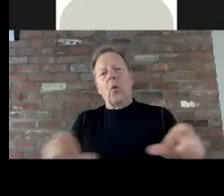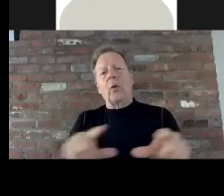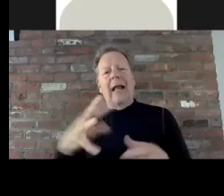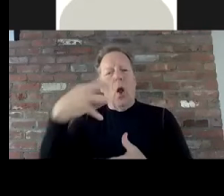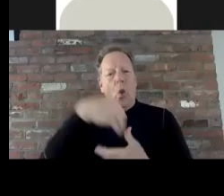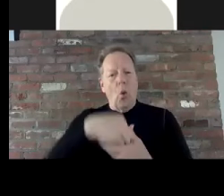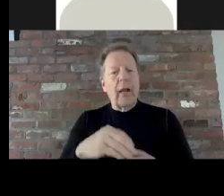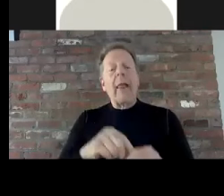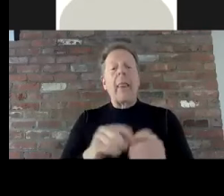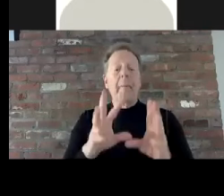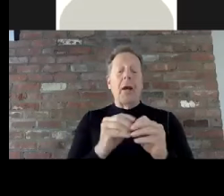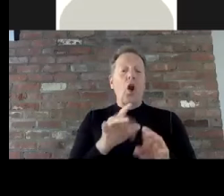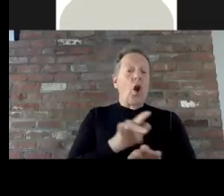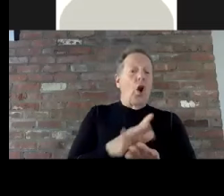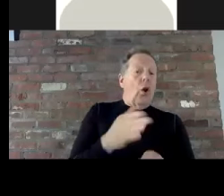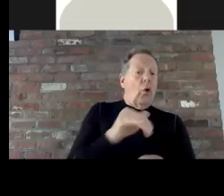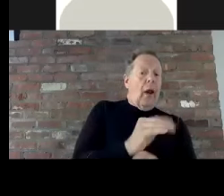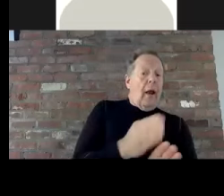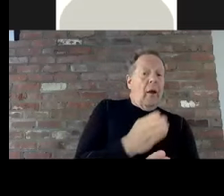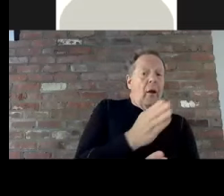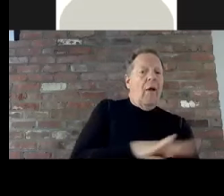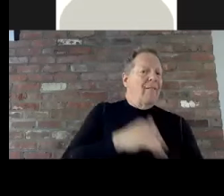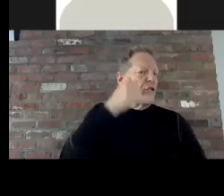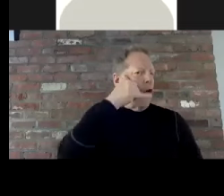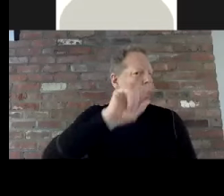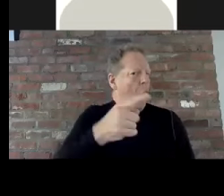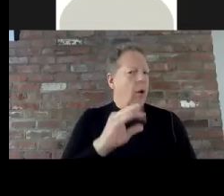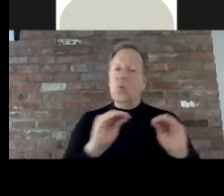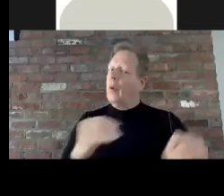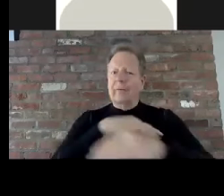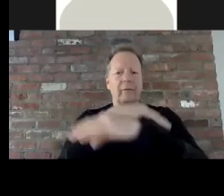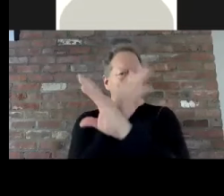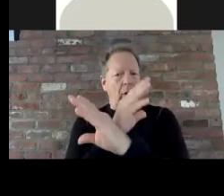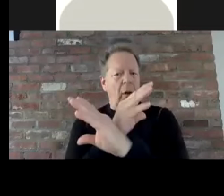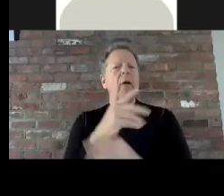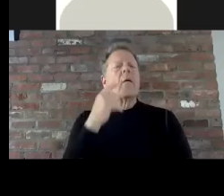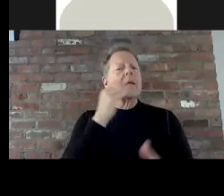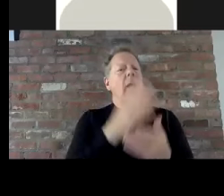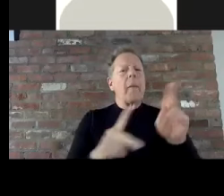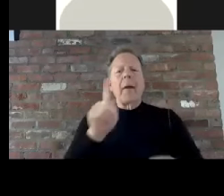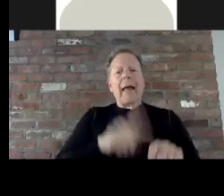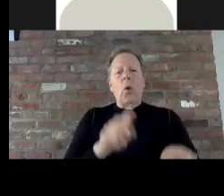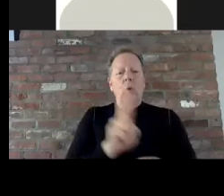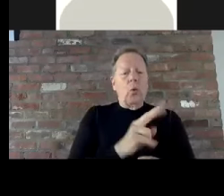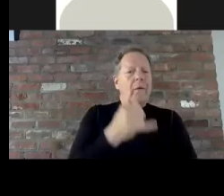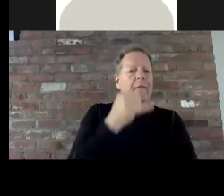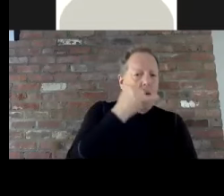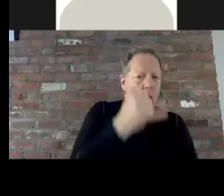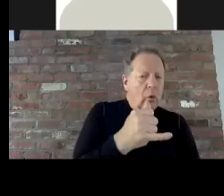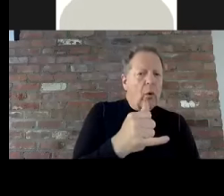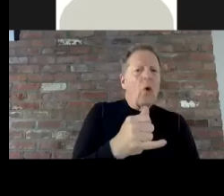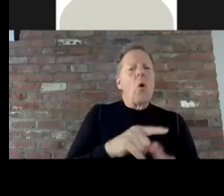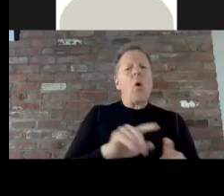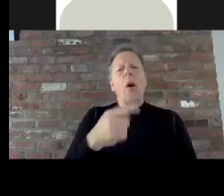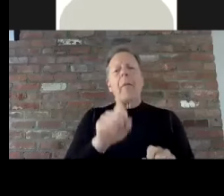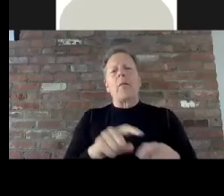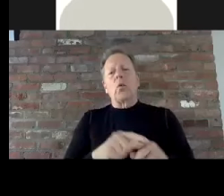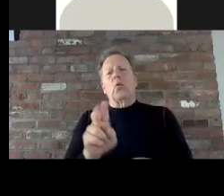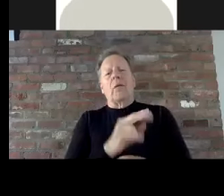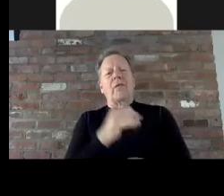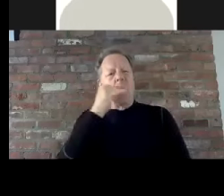the meeting earlier tonight was phone only to support people who might not be able to use the phone or who might only be able to use